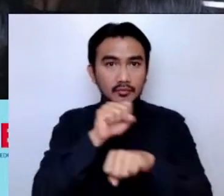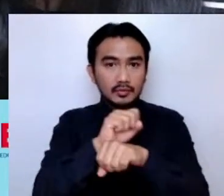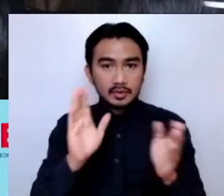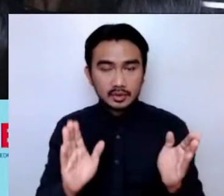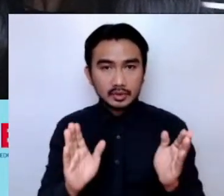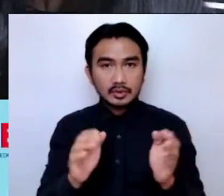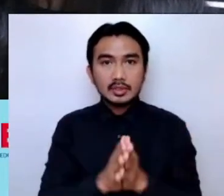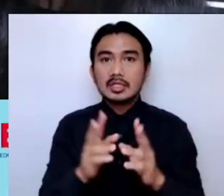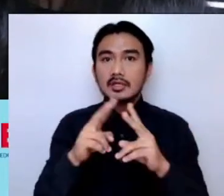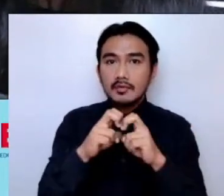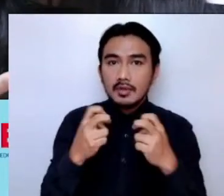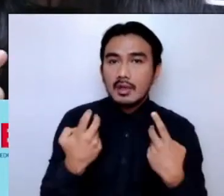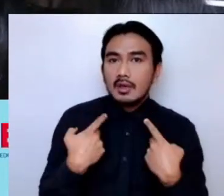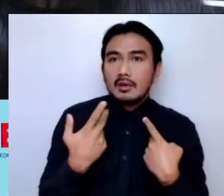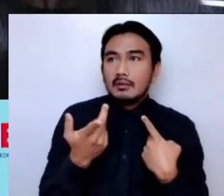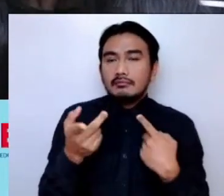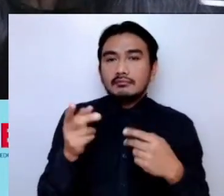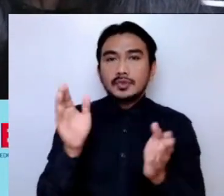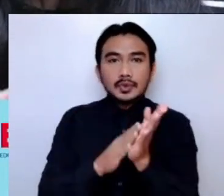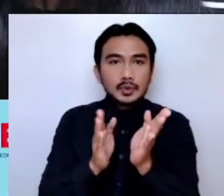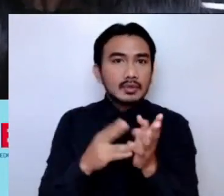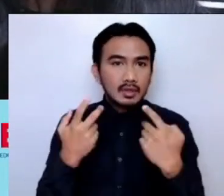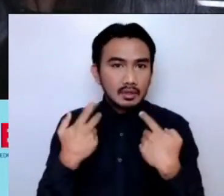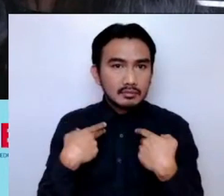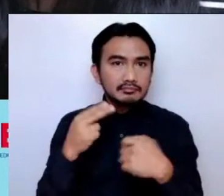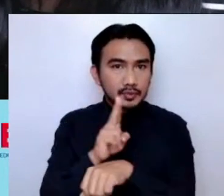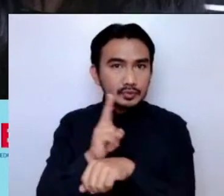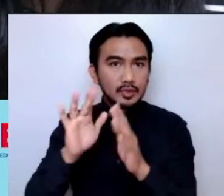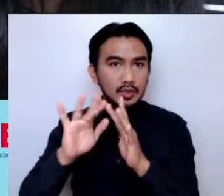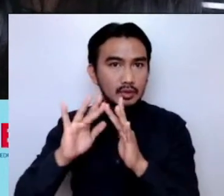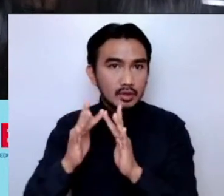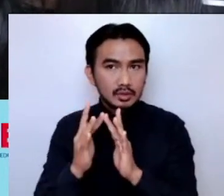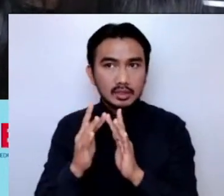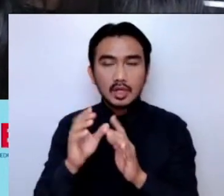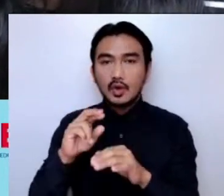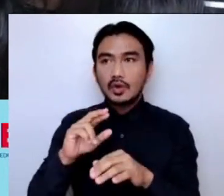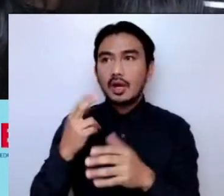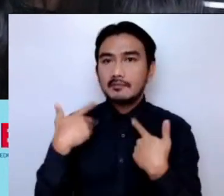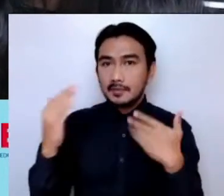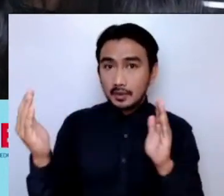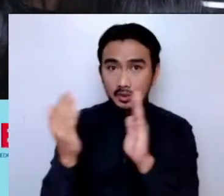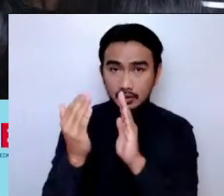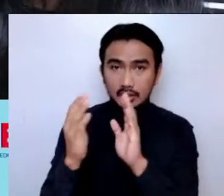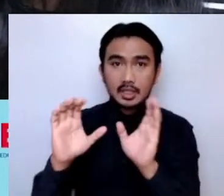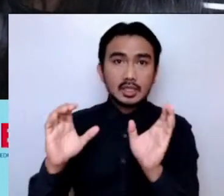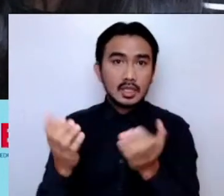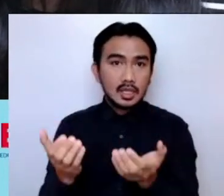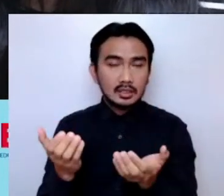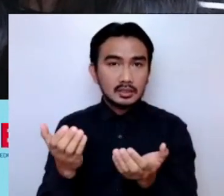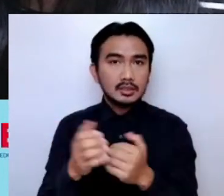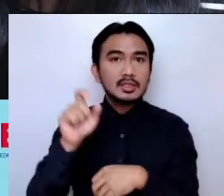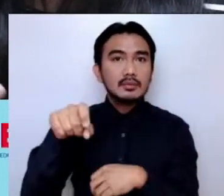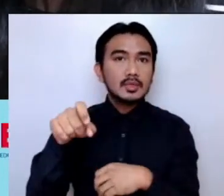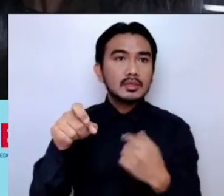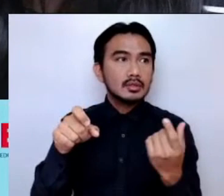your school is authorized to conduct online on-site classes, and you are